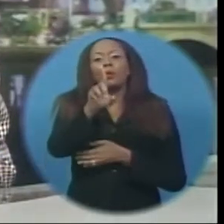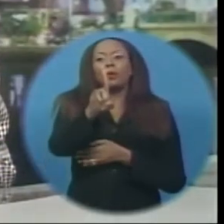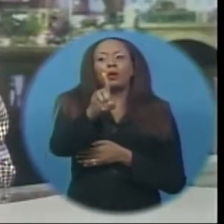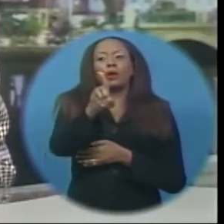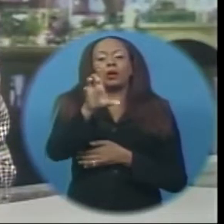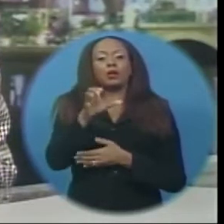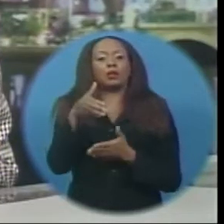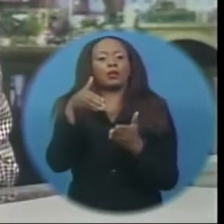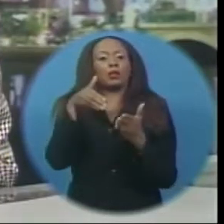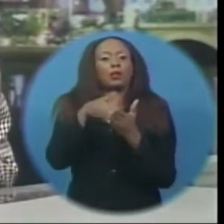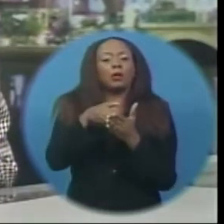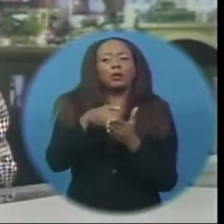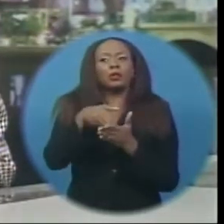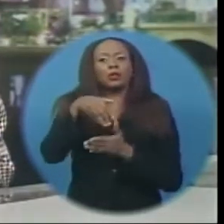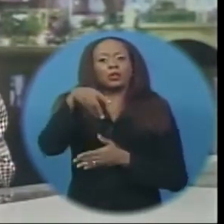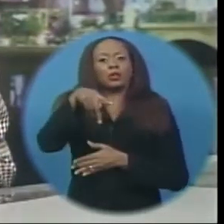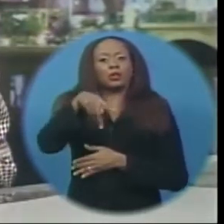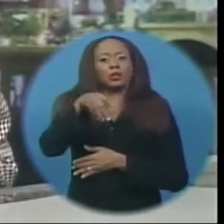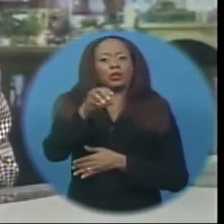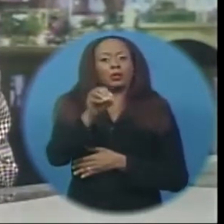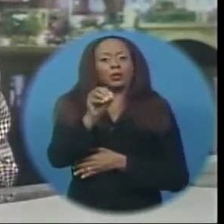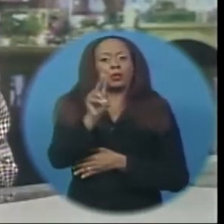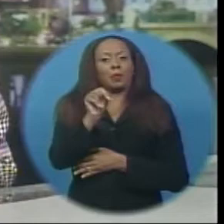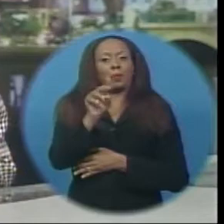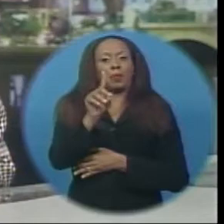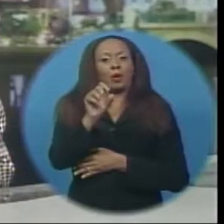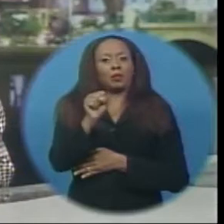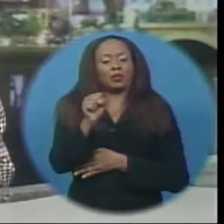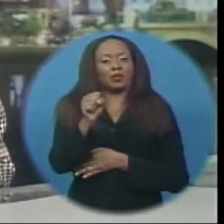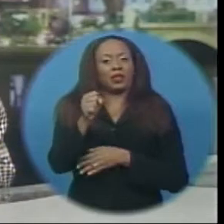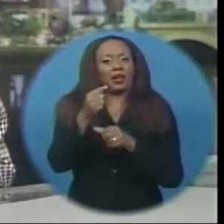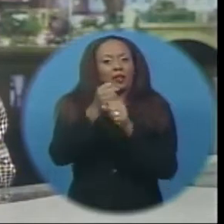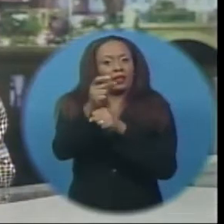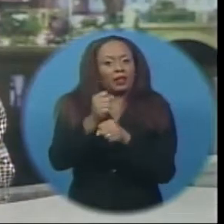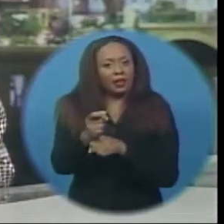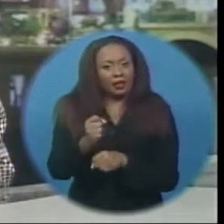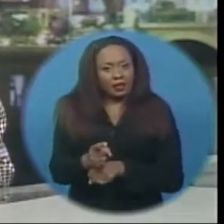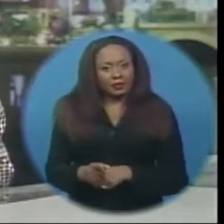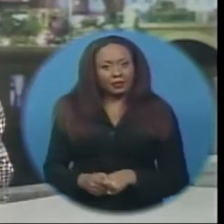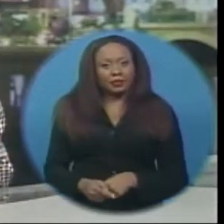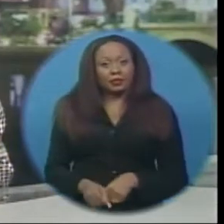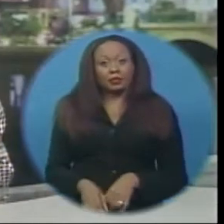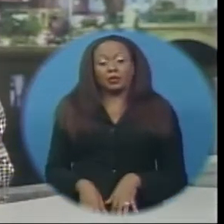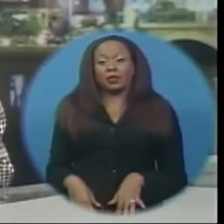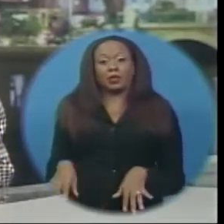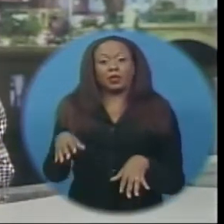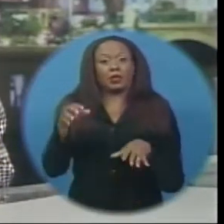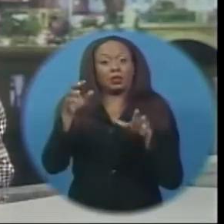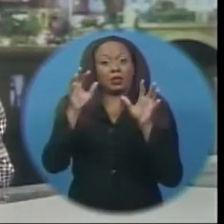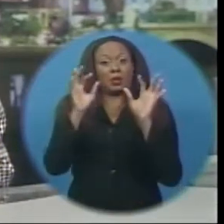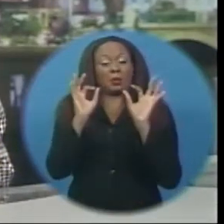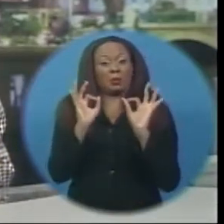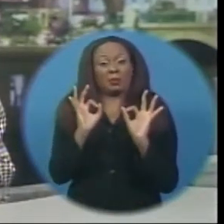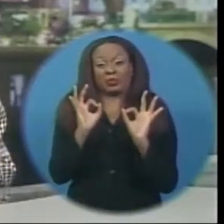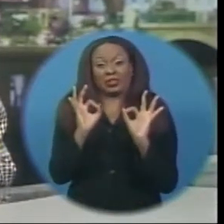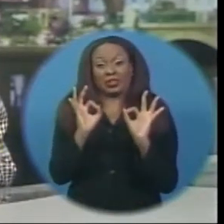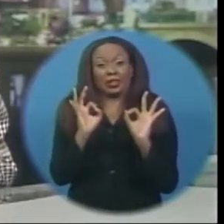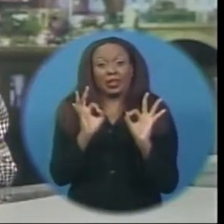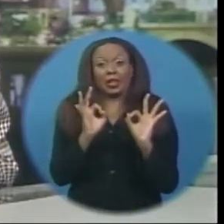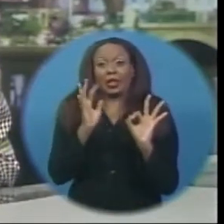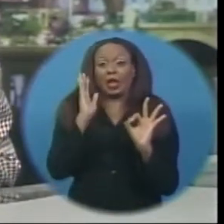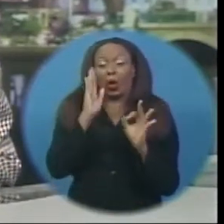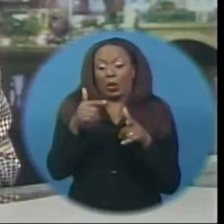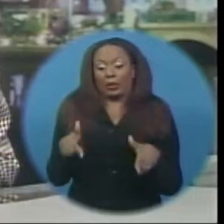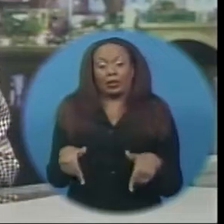a year. Now, the couple, who have 4 children, say they will give the perfect candidate a rent-free luxury